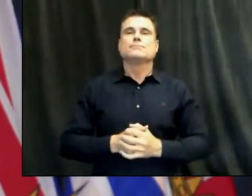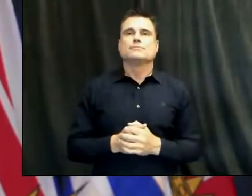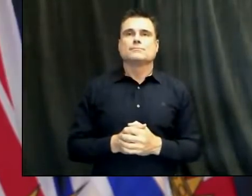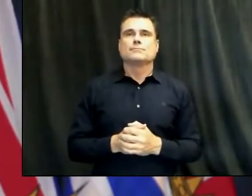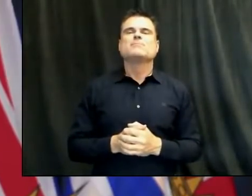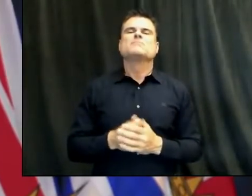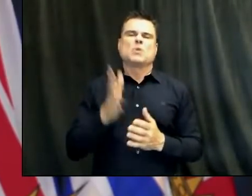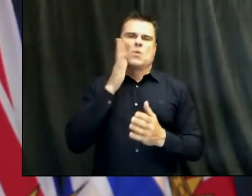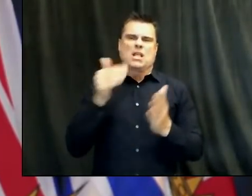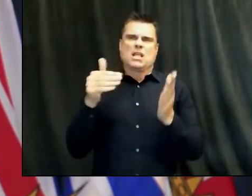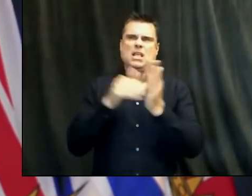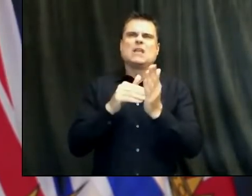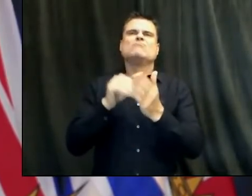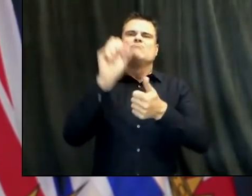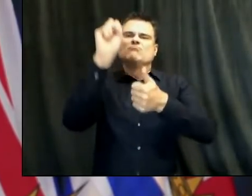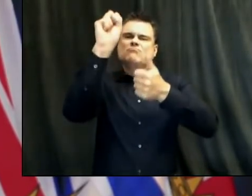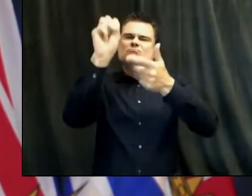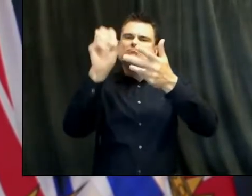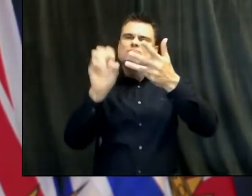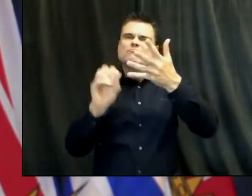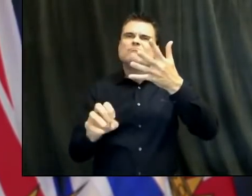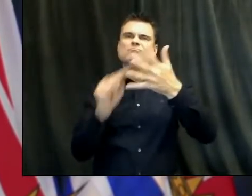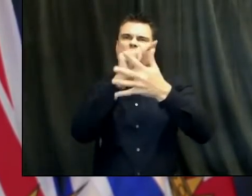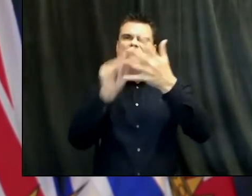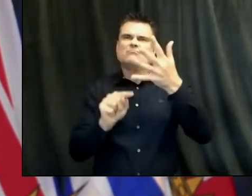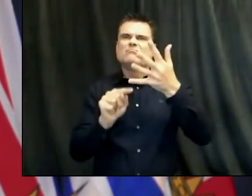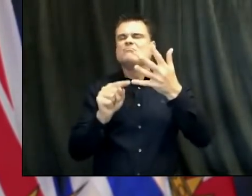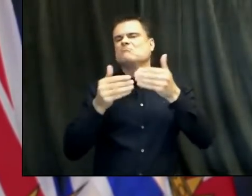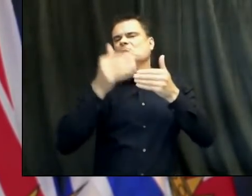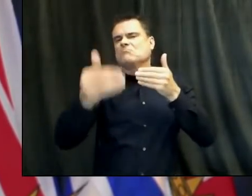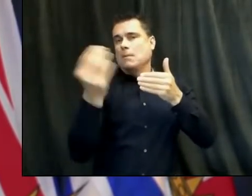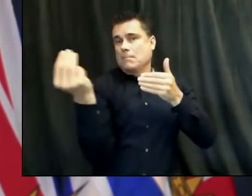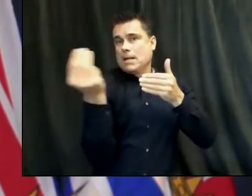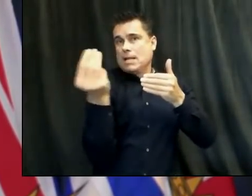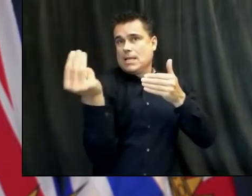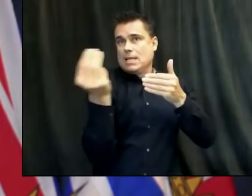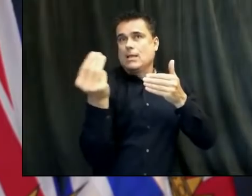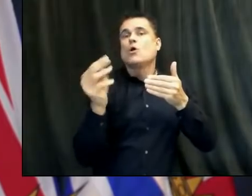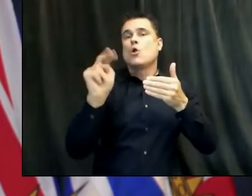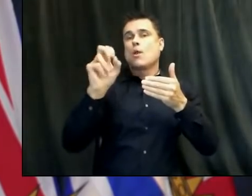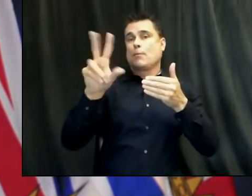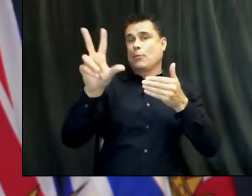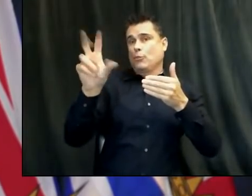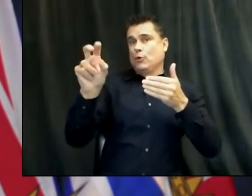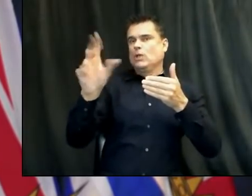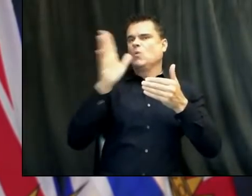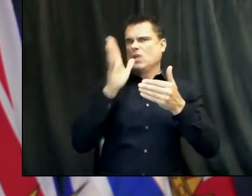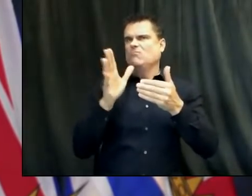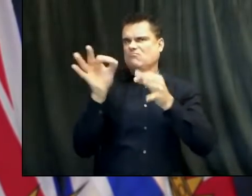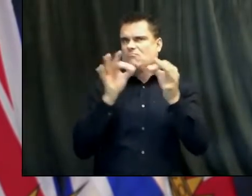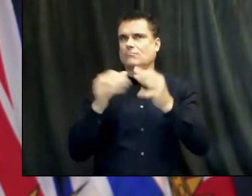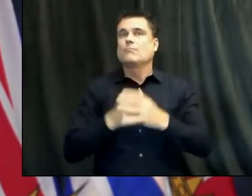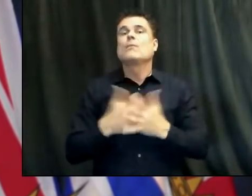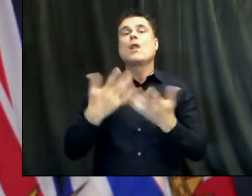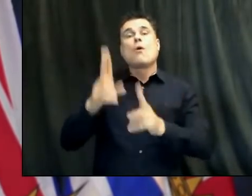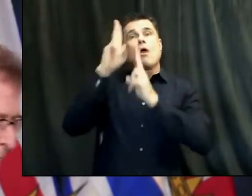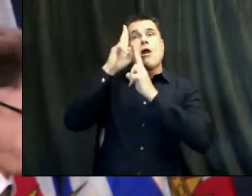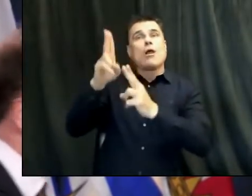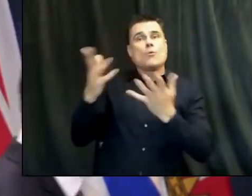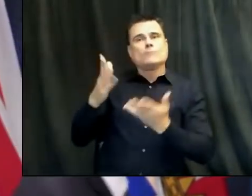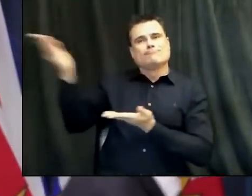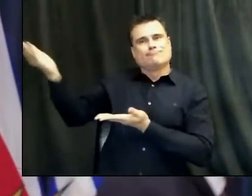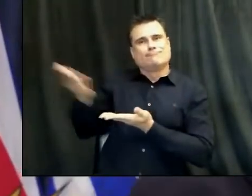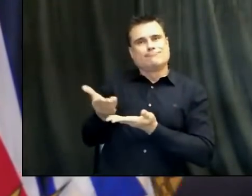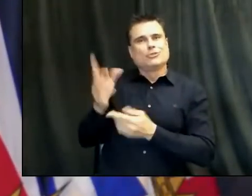Victoria, providing all the information we usually do. And with that, I'm honored to introduce Dr. Bonnie Henry.